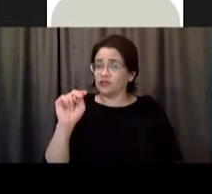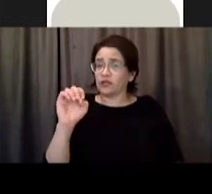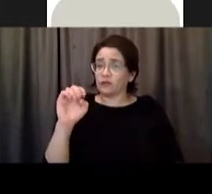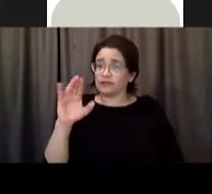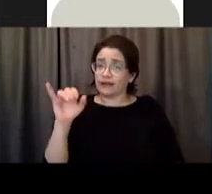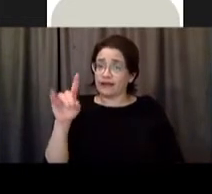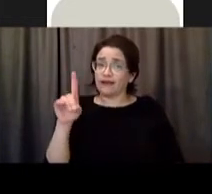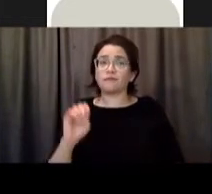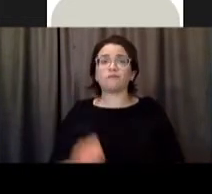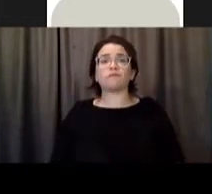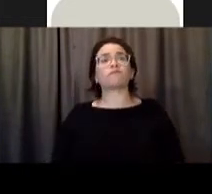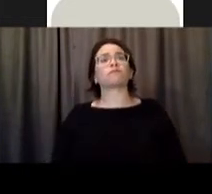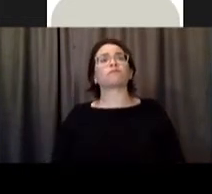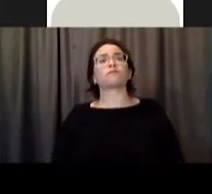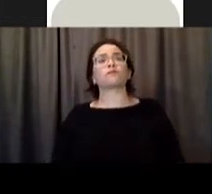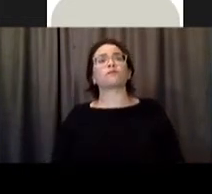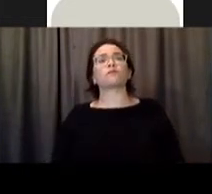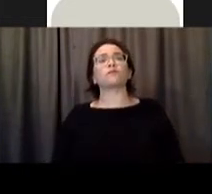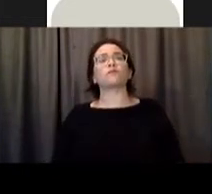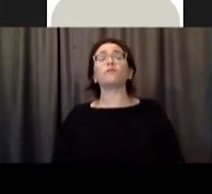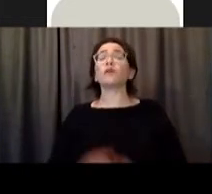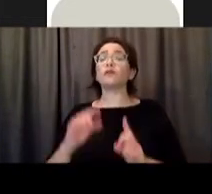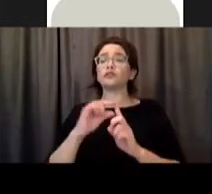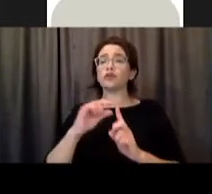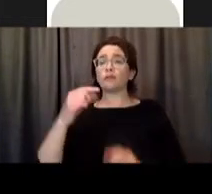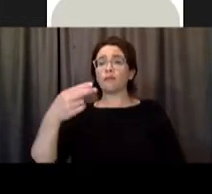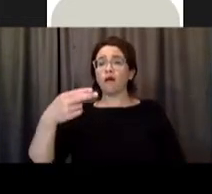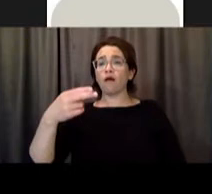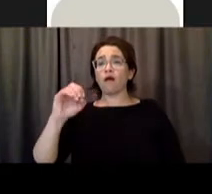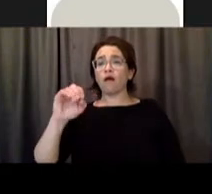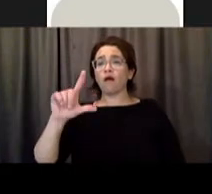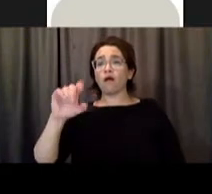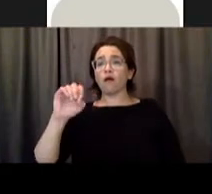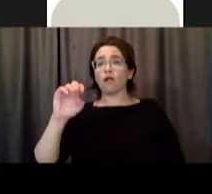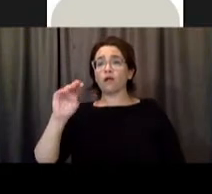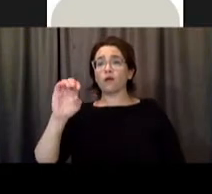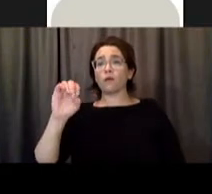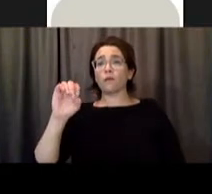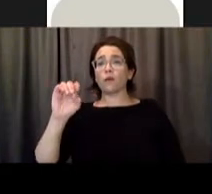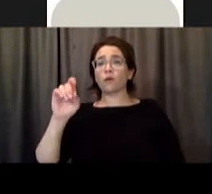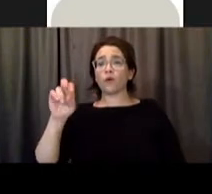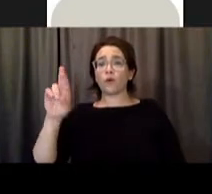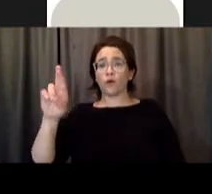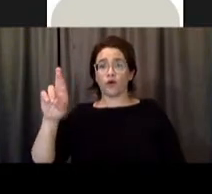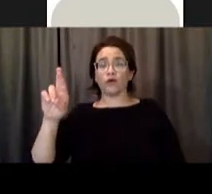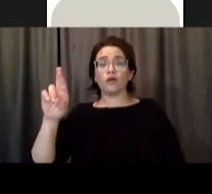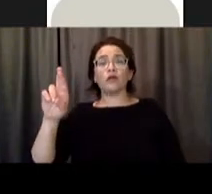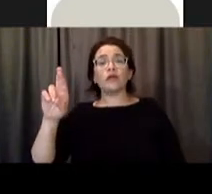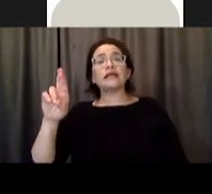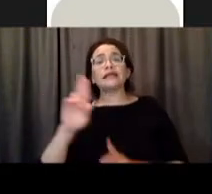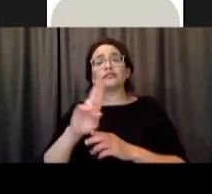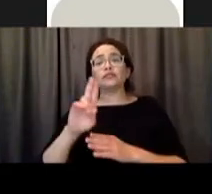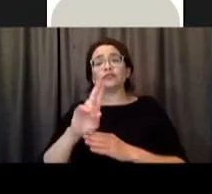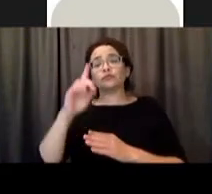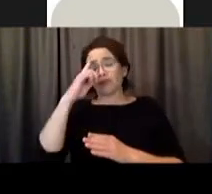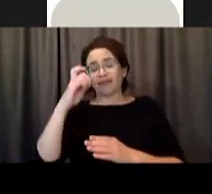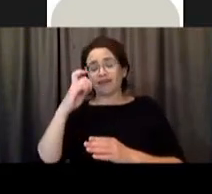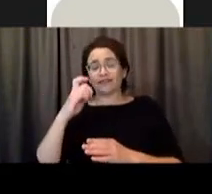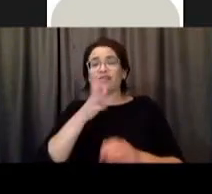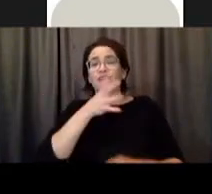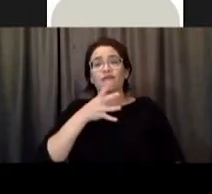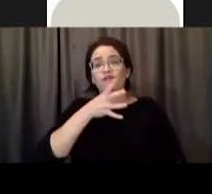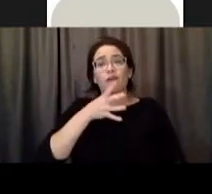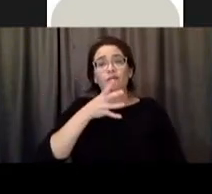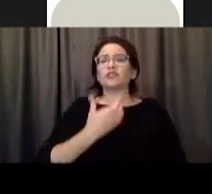The term Holodomor is often used to encompass the starvation of the farmers as well as a broader assault